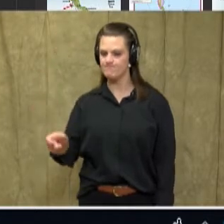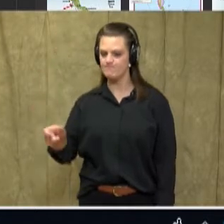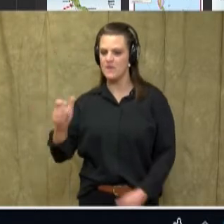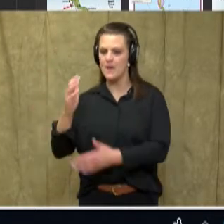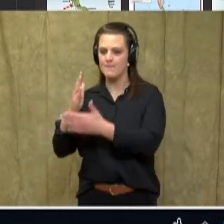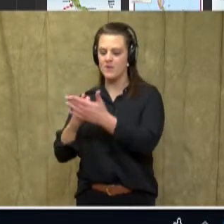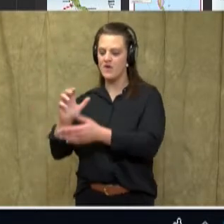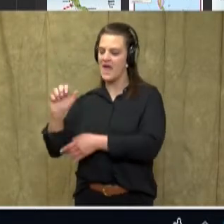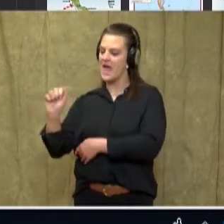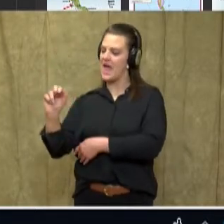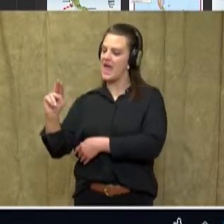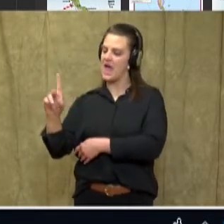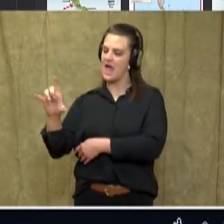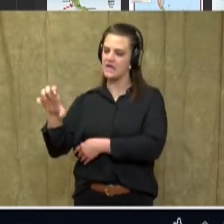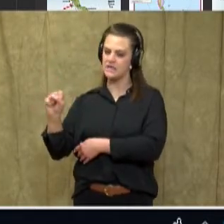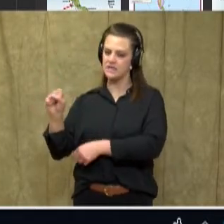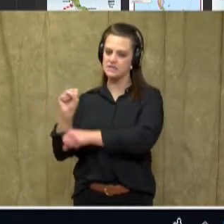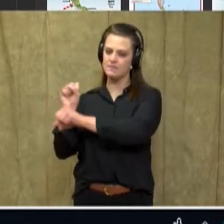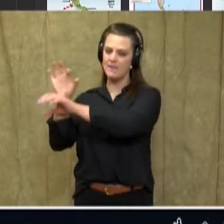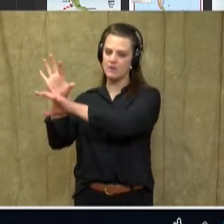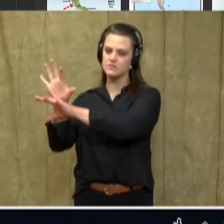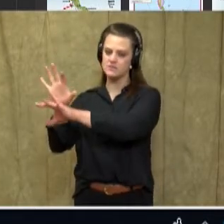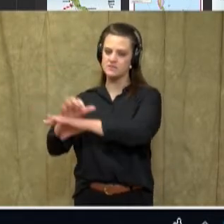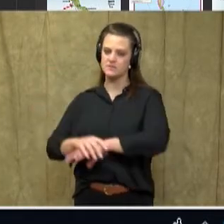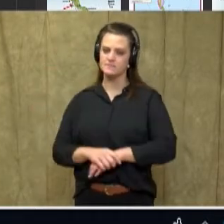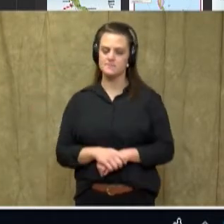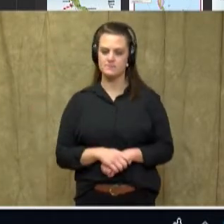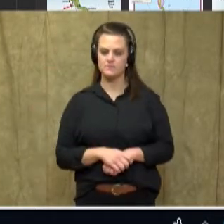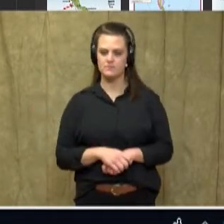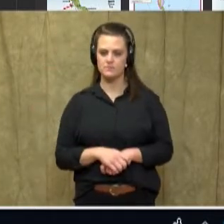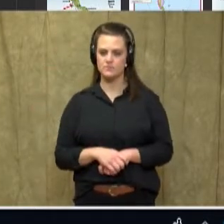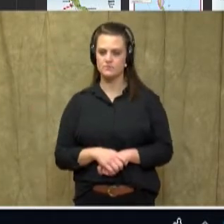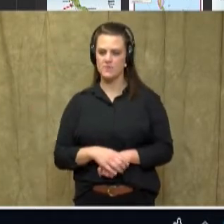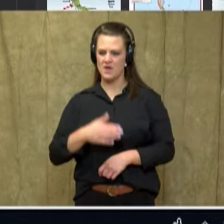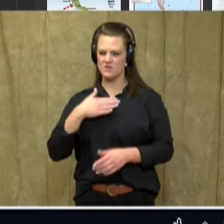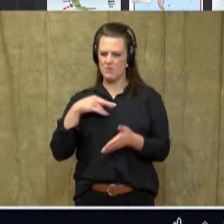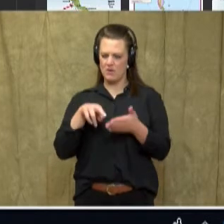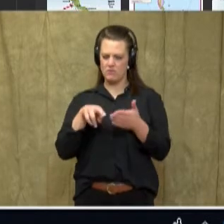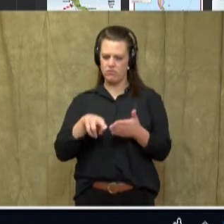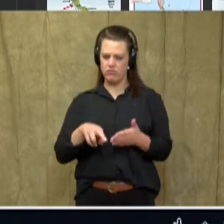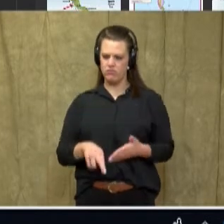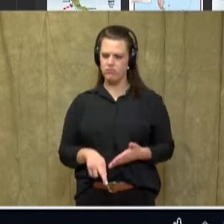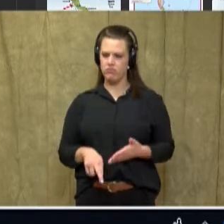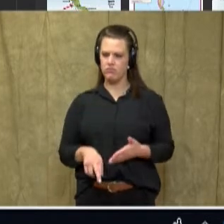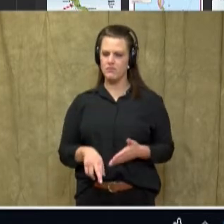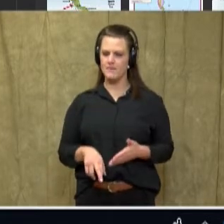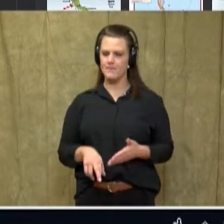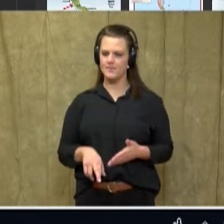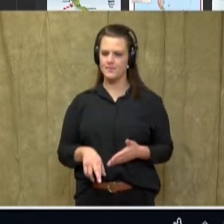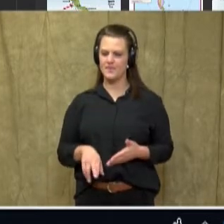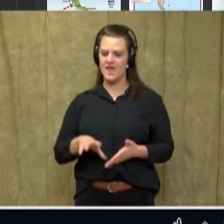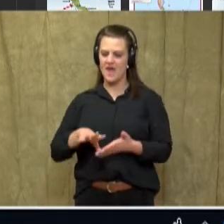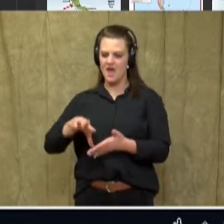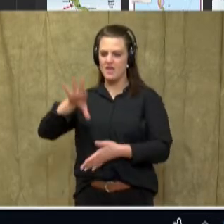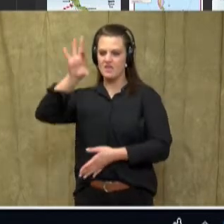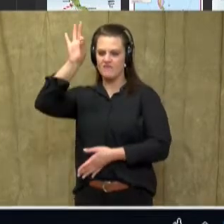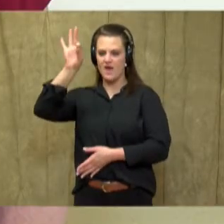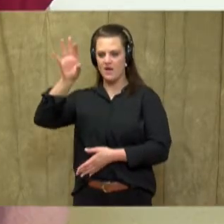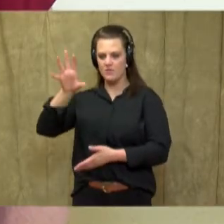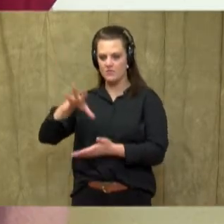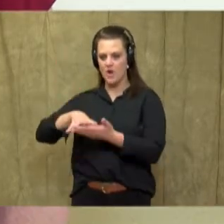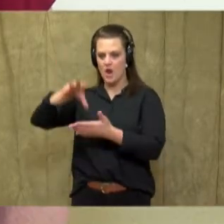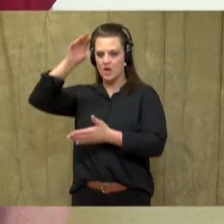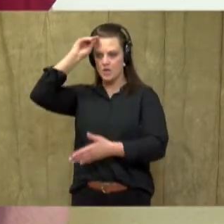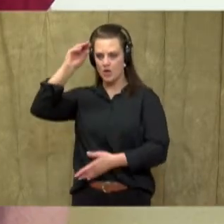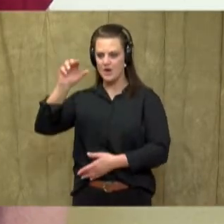the Andes Mountains. This is the Andes Mountains. And in my research for today, I found out that the Andes Mountain